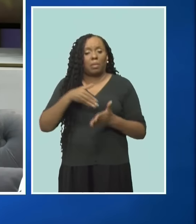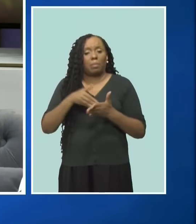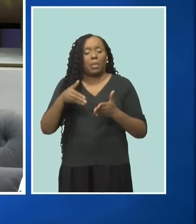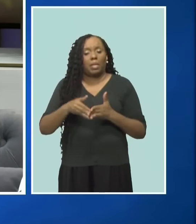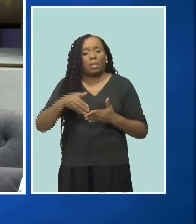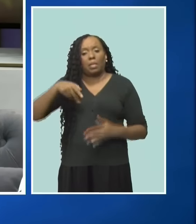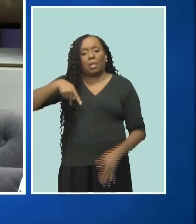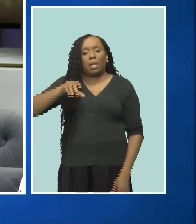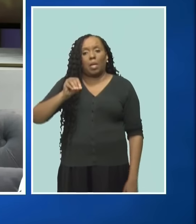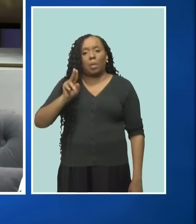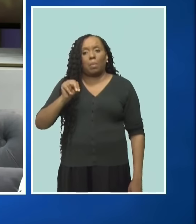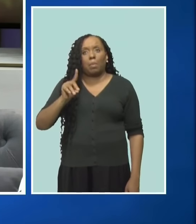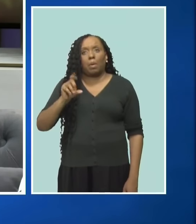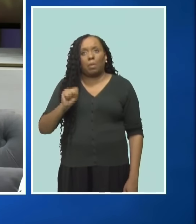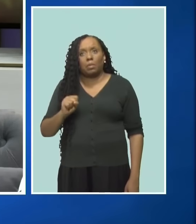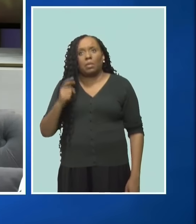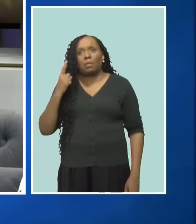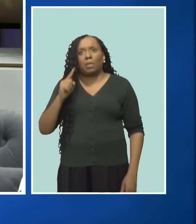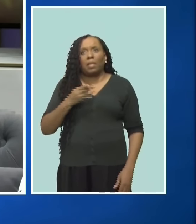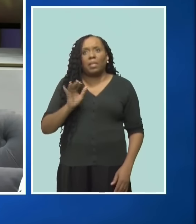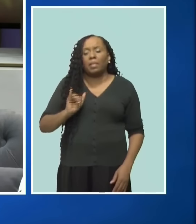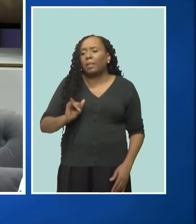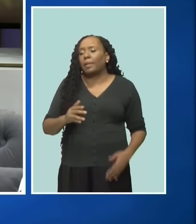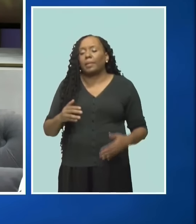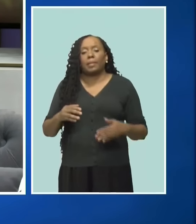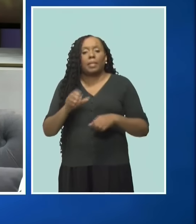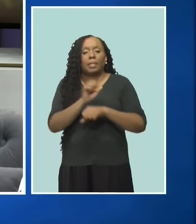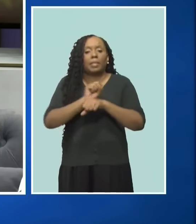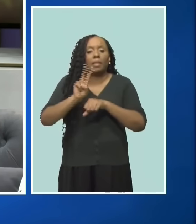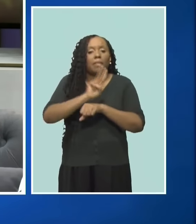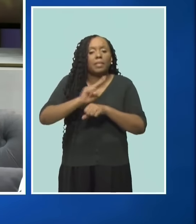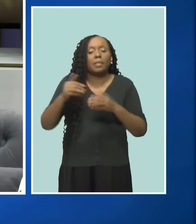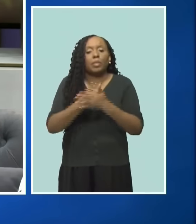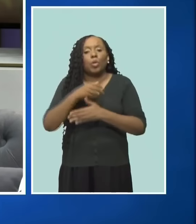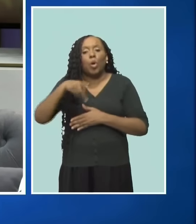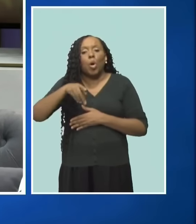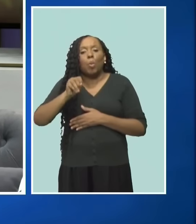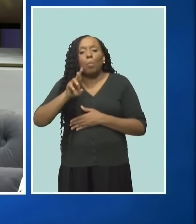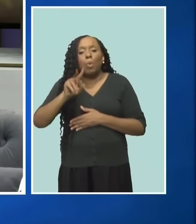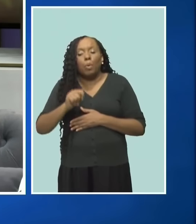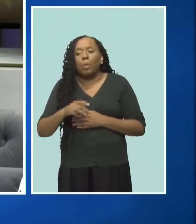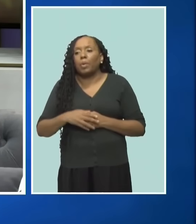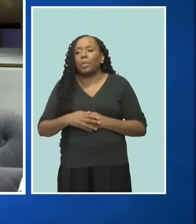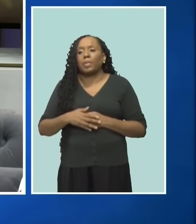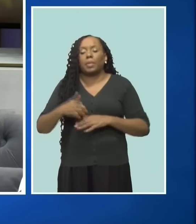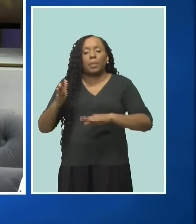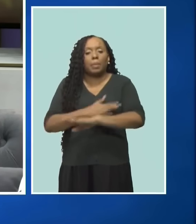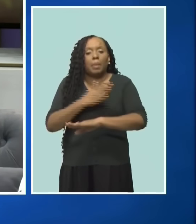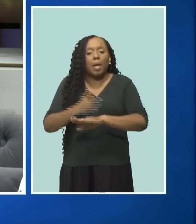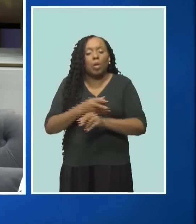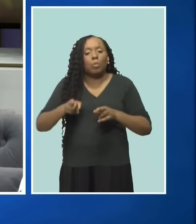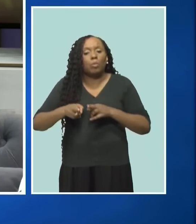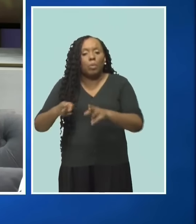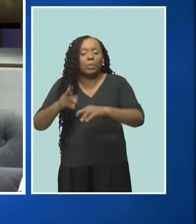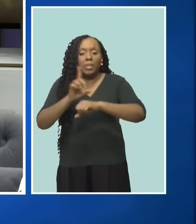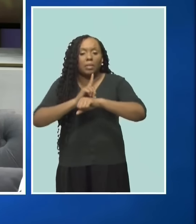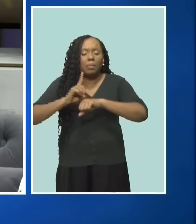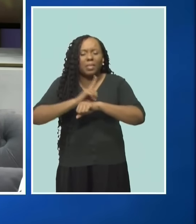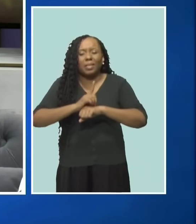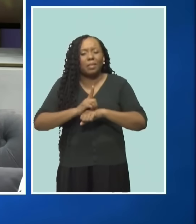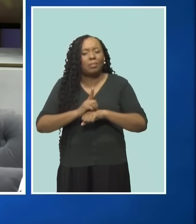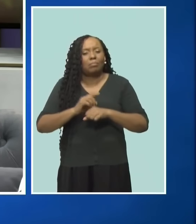deliver climate resilient infrastructure. Things like the new port in St. Vincent, things like climate resilient roads in Dominica. So all of these things are